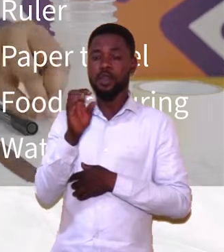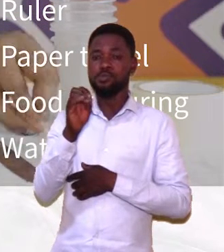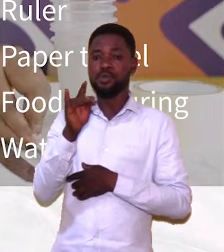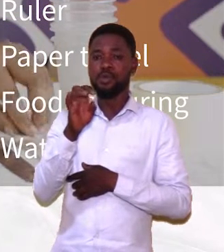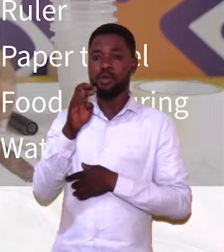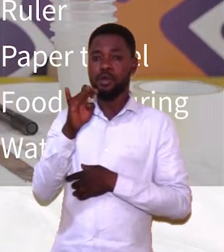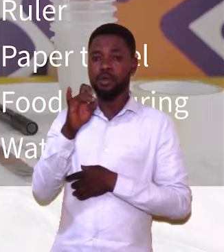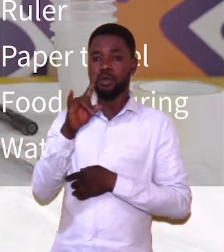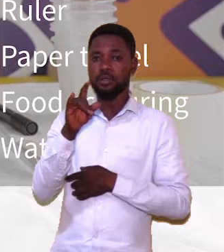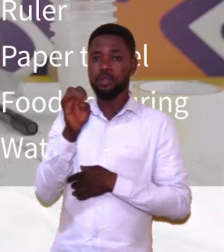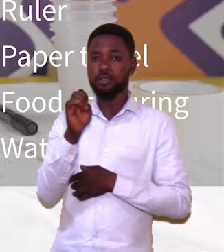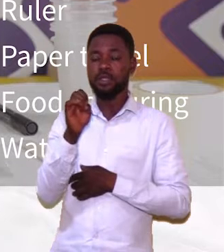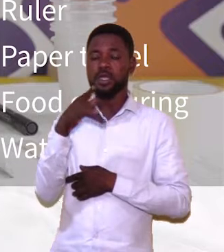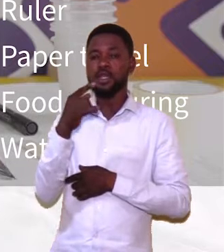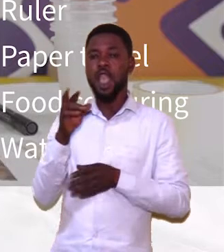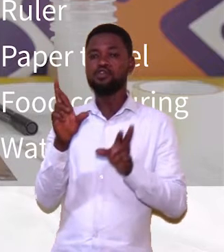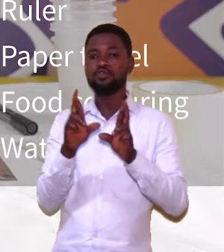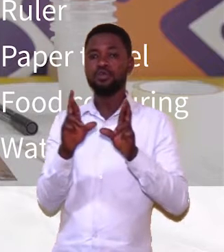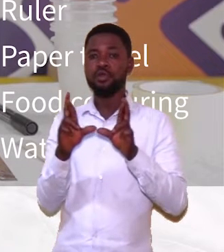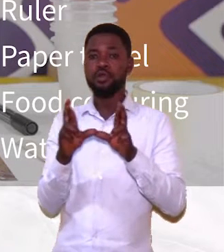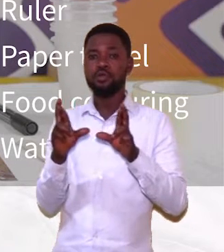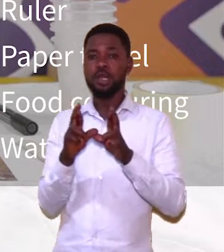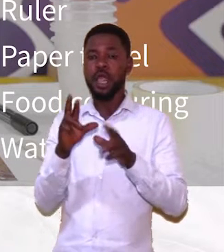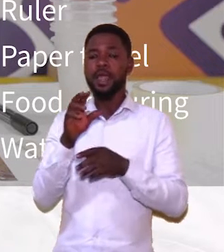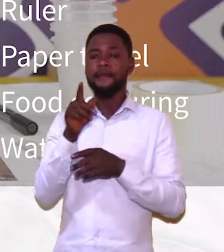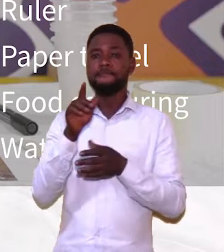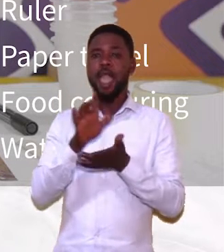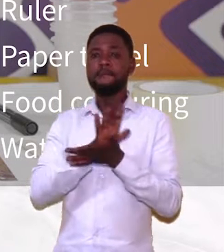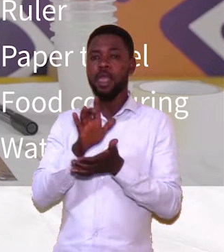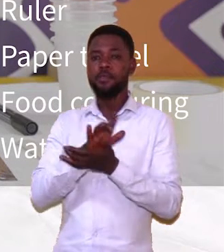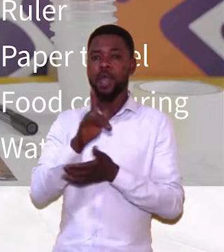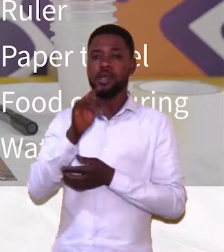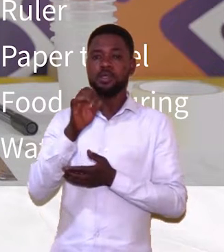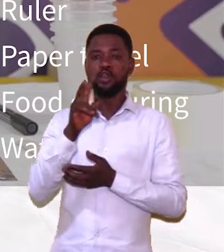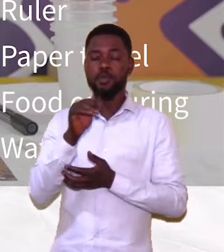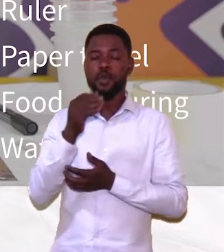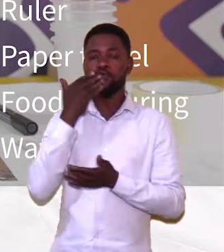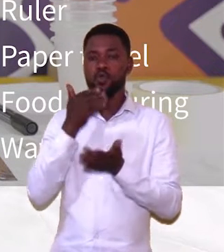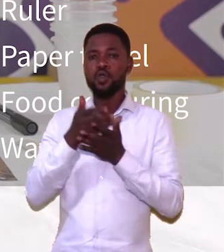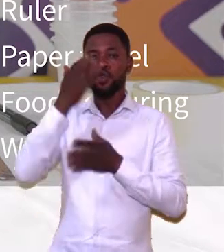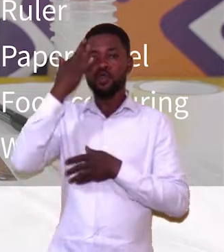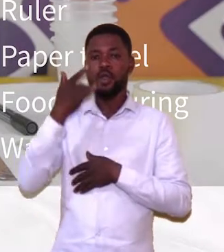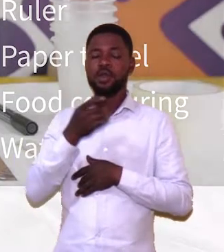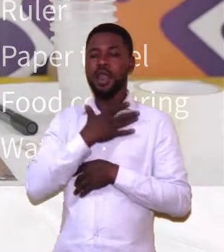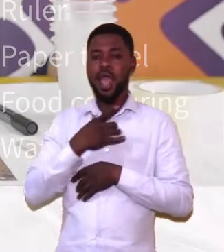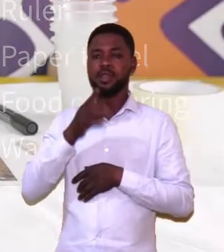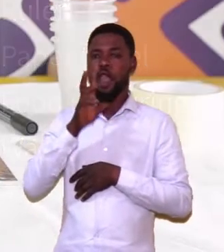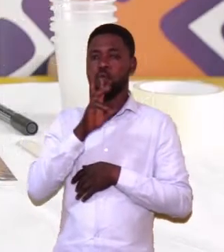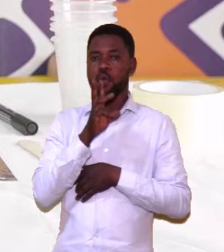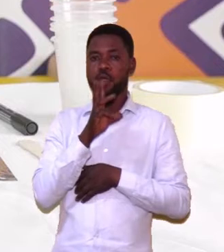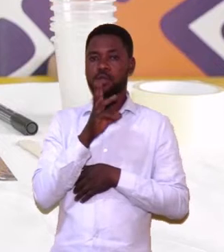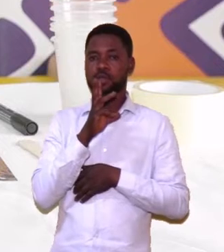popsicle sticks, a ruler, paper towel, food coloring, and